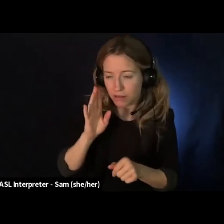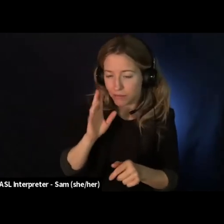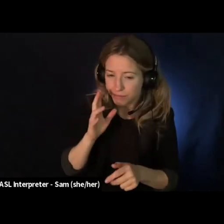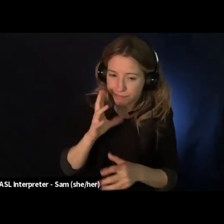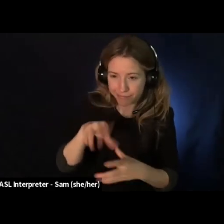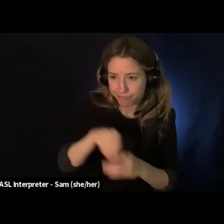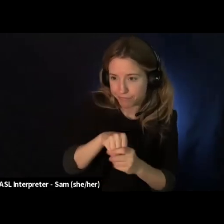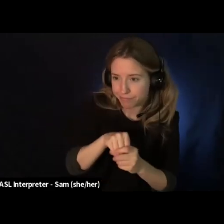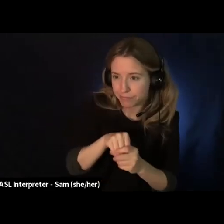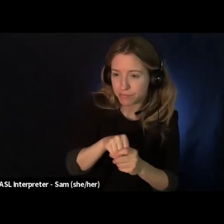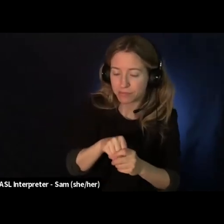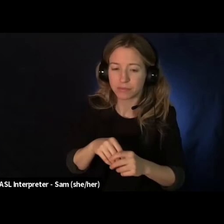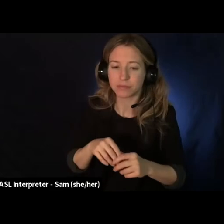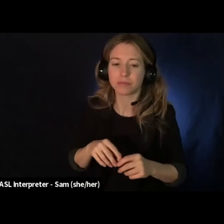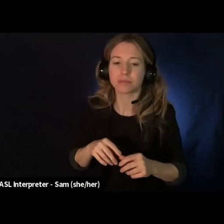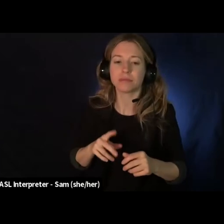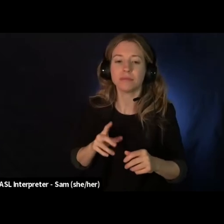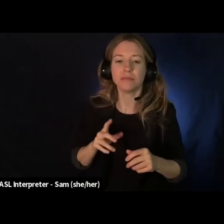against all odds, right,